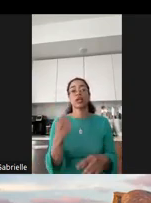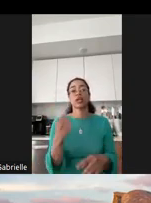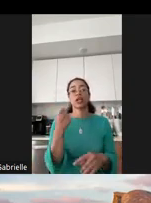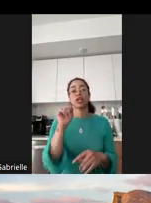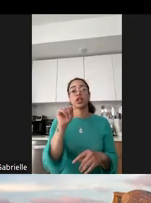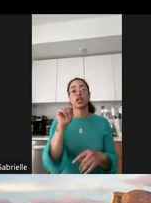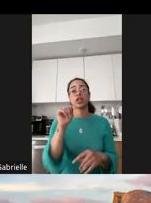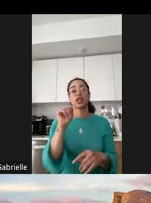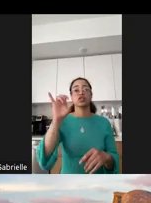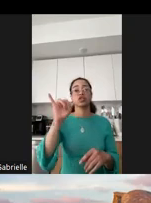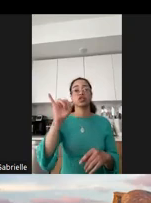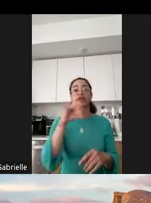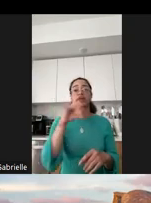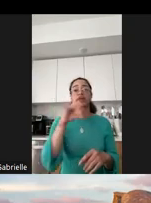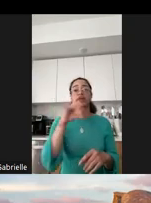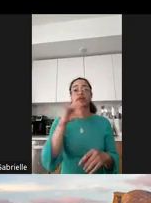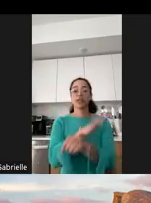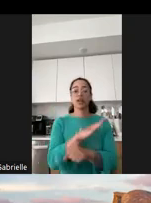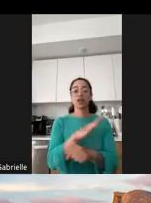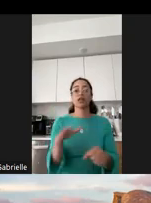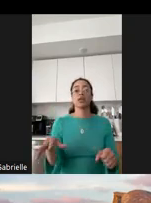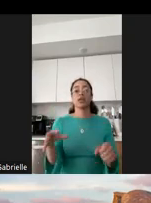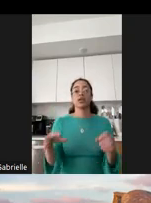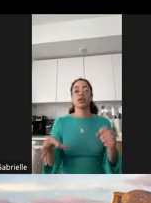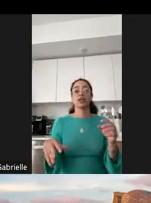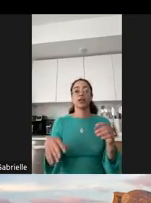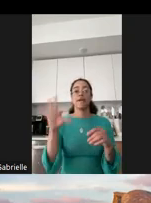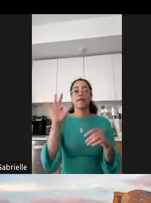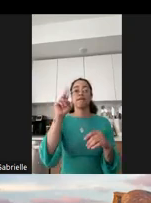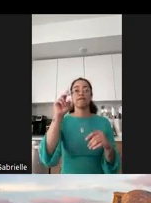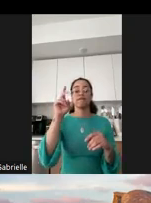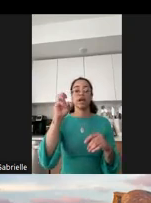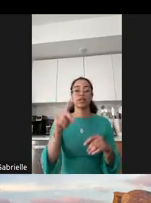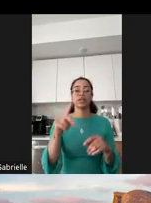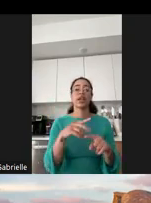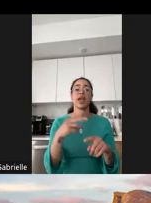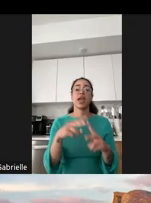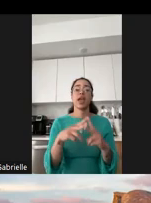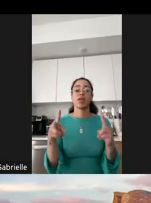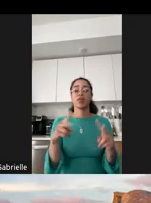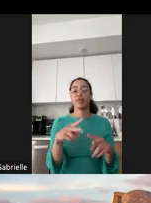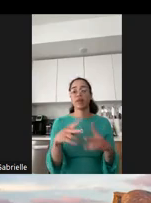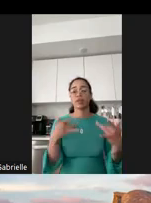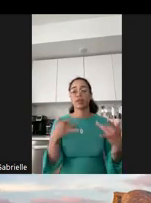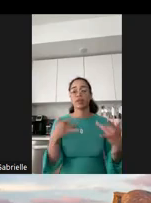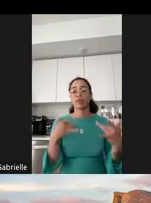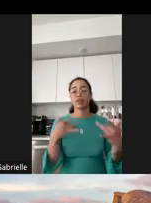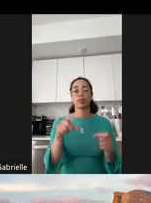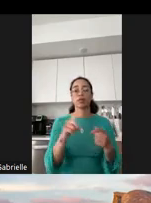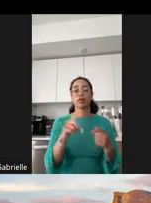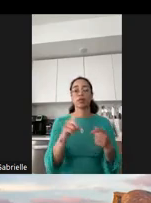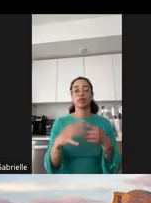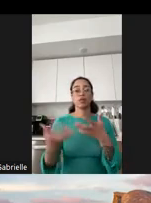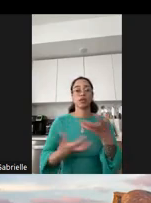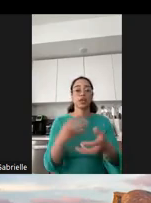services funding. And again, we are very excited to be able to engage in the first ever statewide needs assessment survey for older adults.